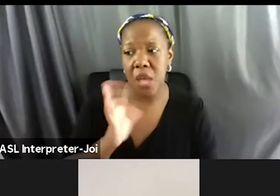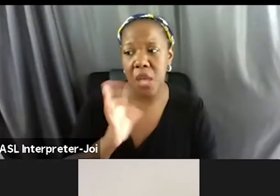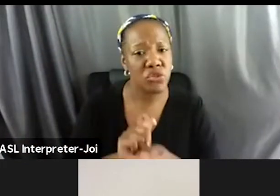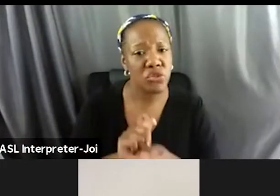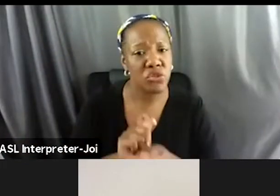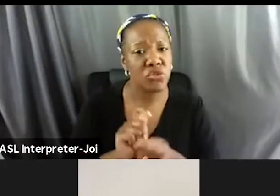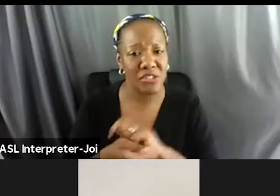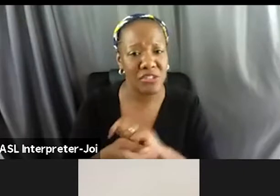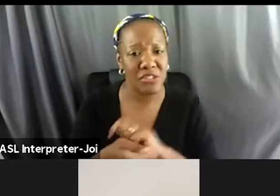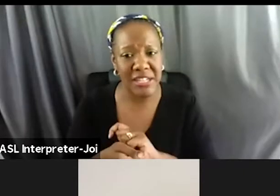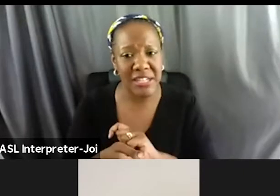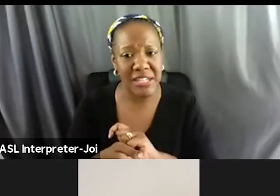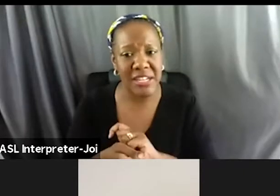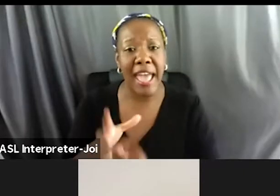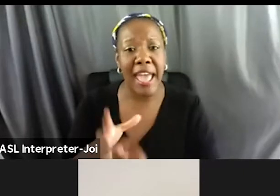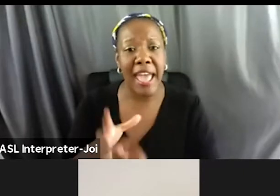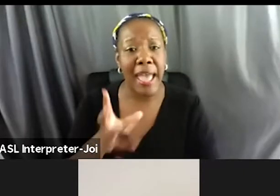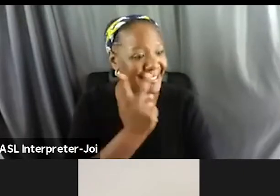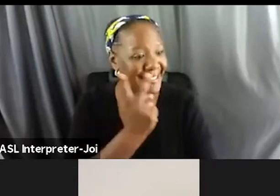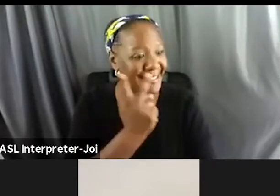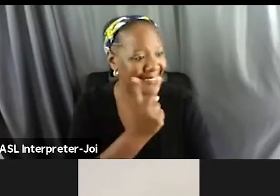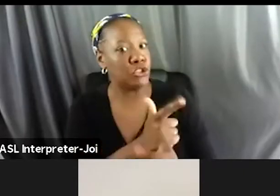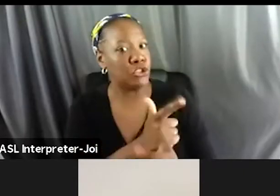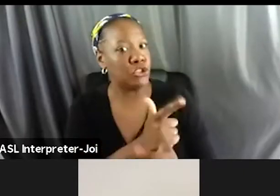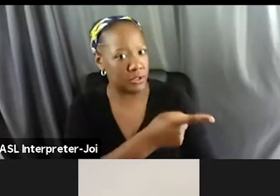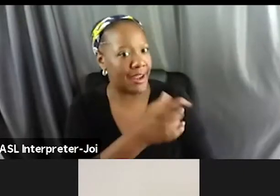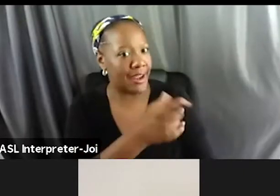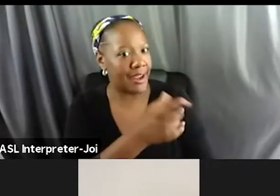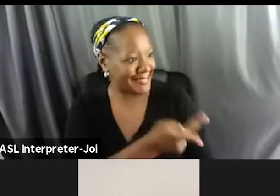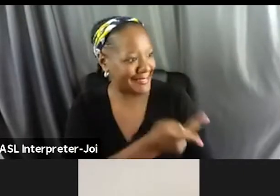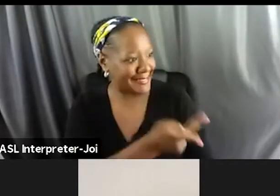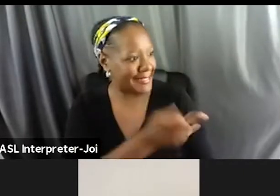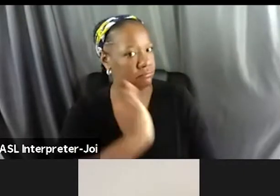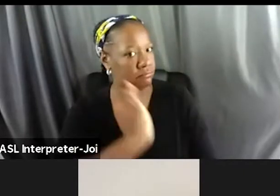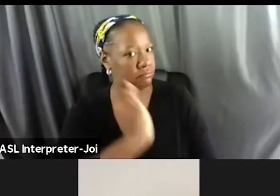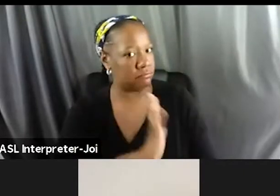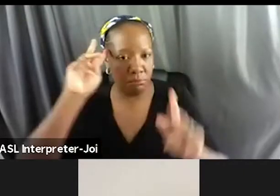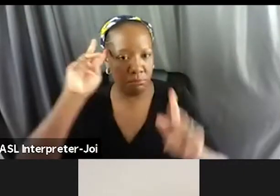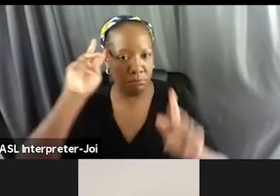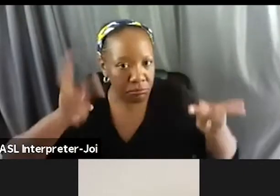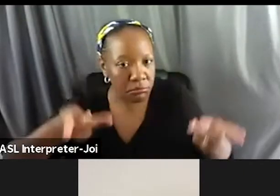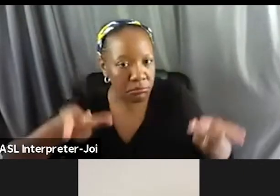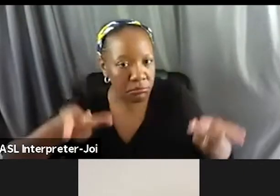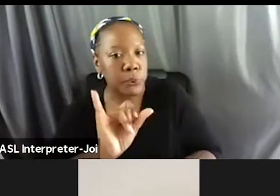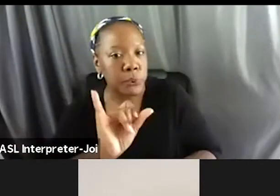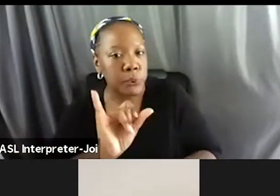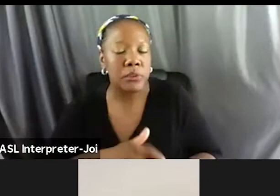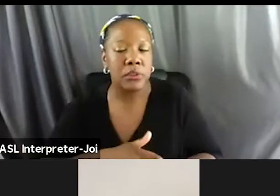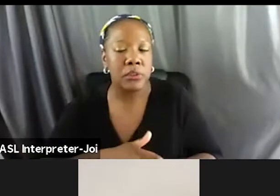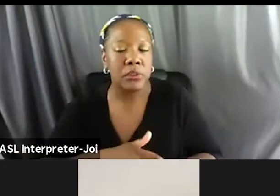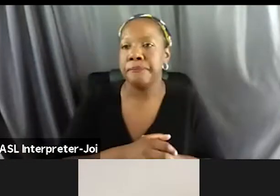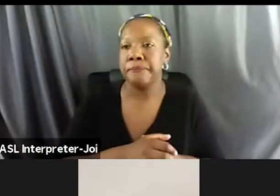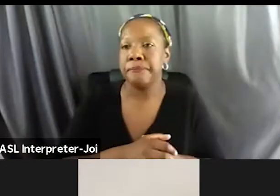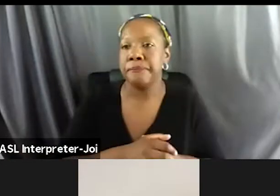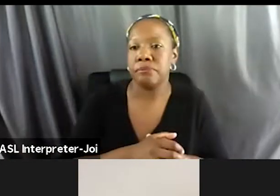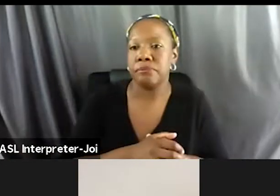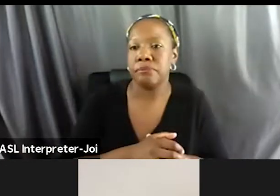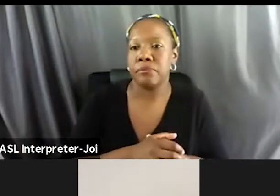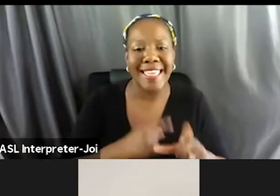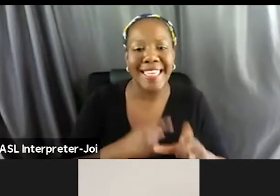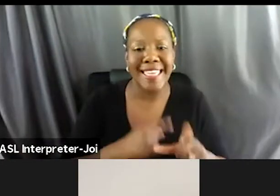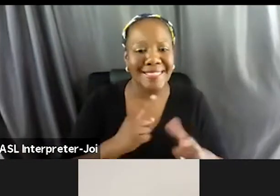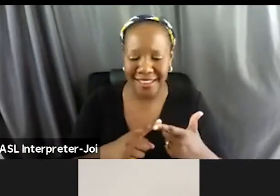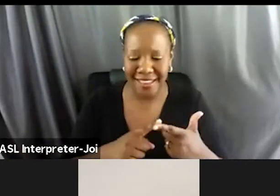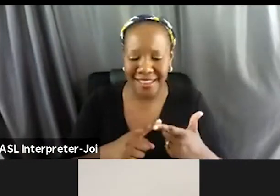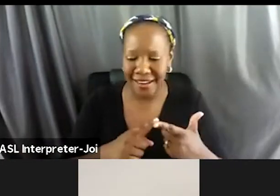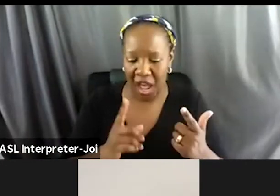saw my sister, her hair come out. But and then I became engrossed and loved it, and I embraced